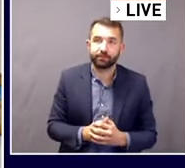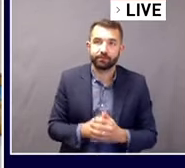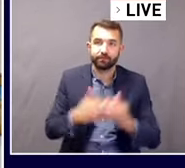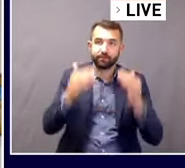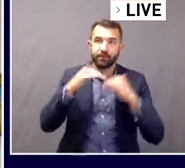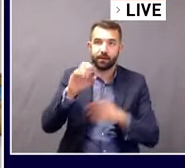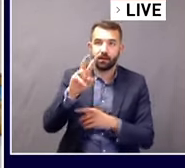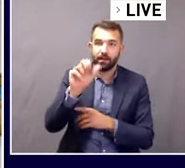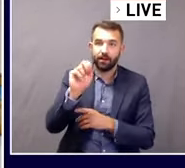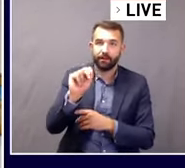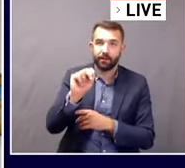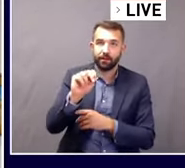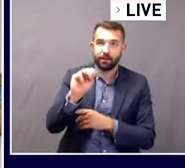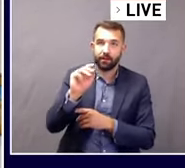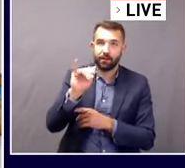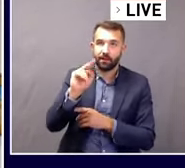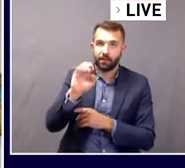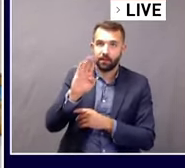at the Maine Beacon.